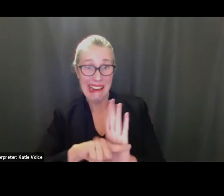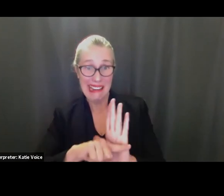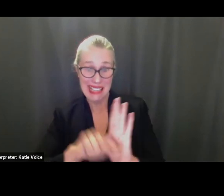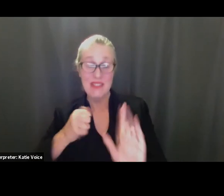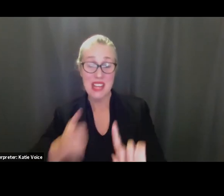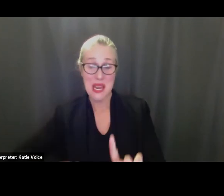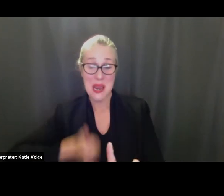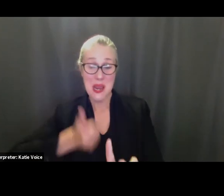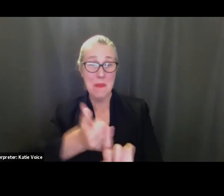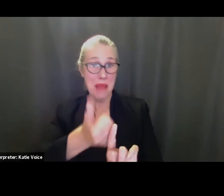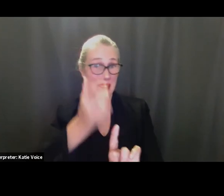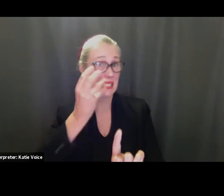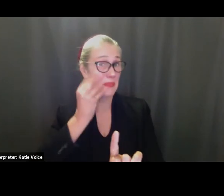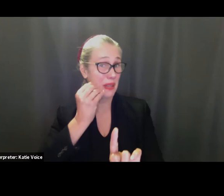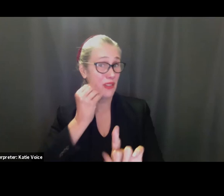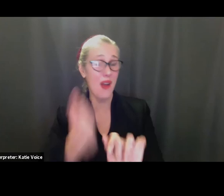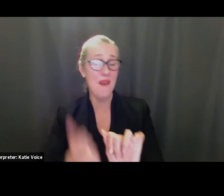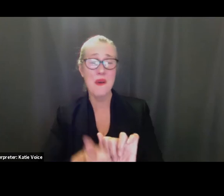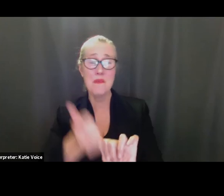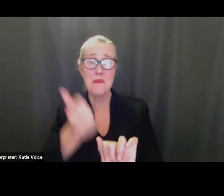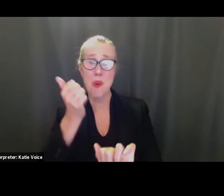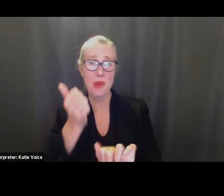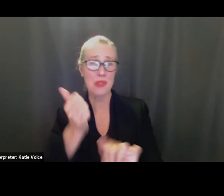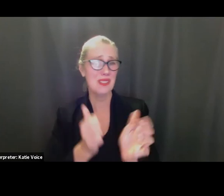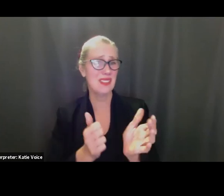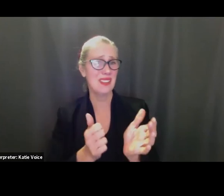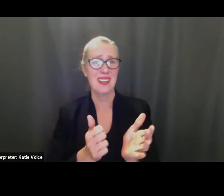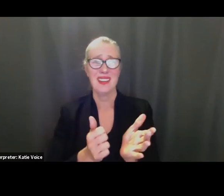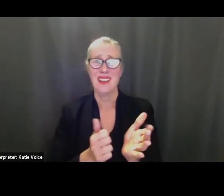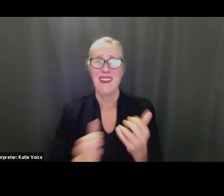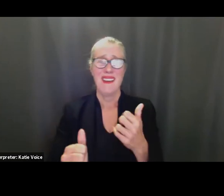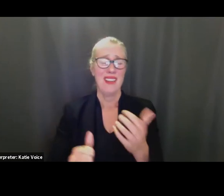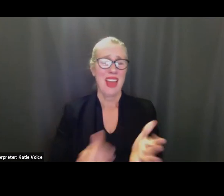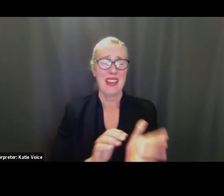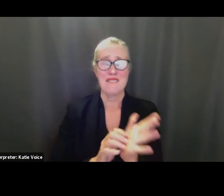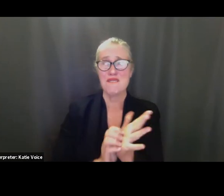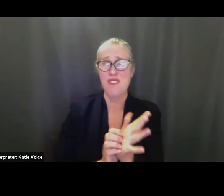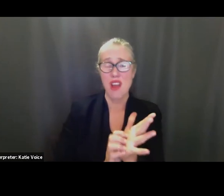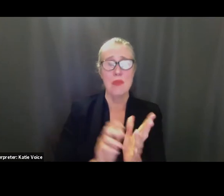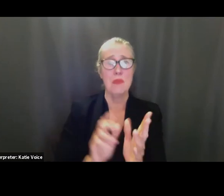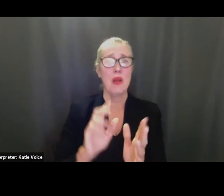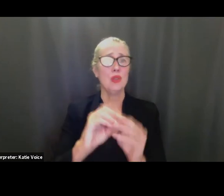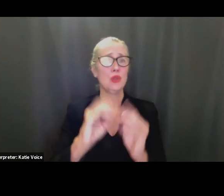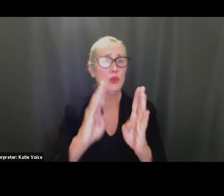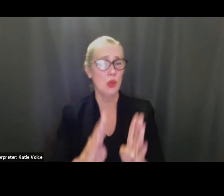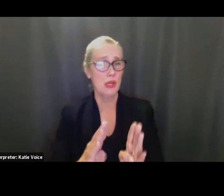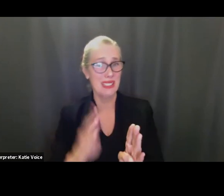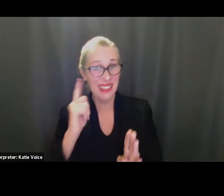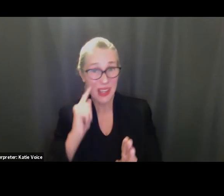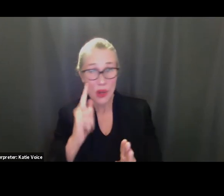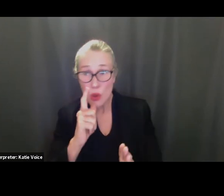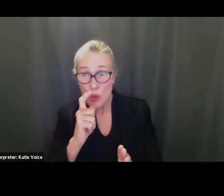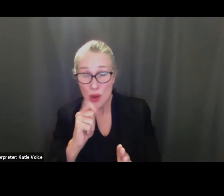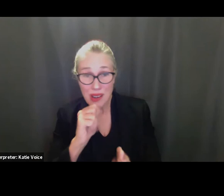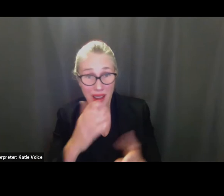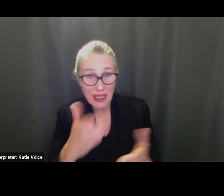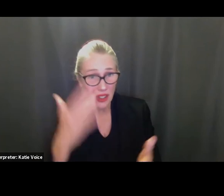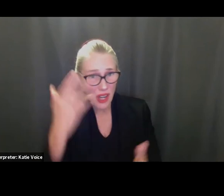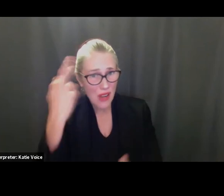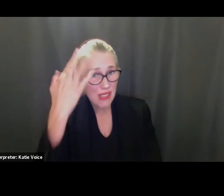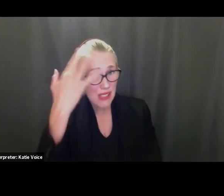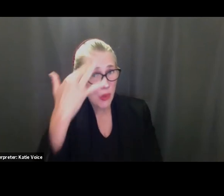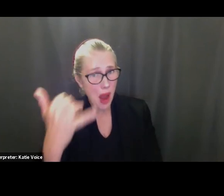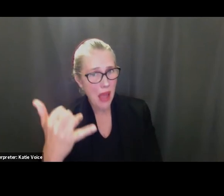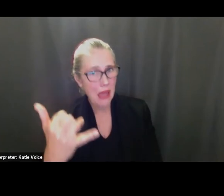the experiences of the most vulnerable students consider who's those are not present here and why uh as their choice to